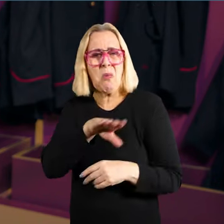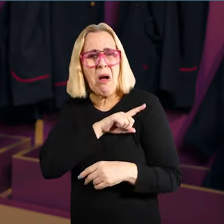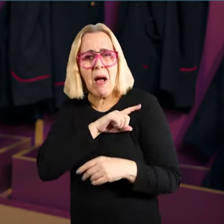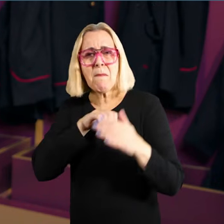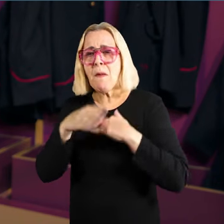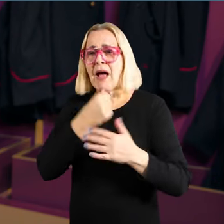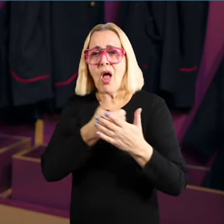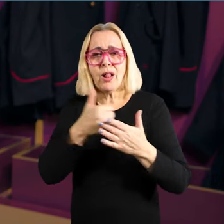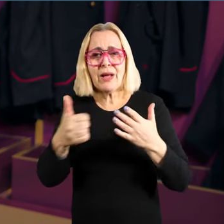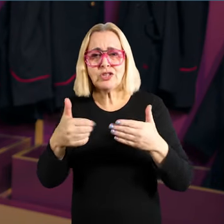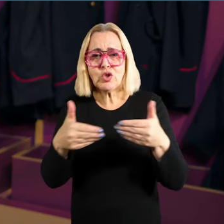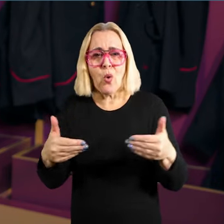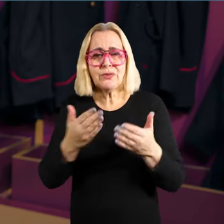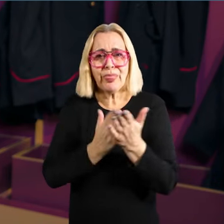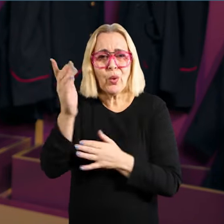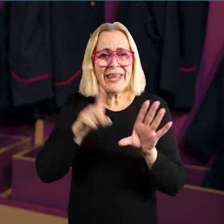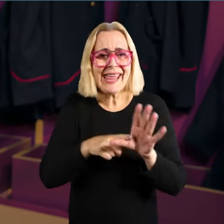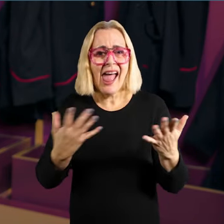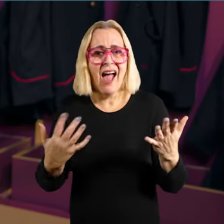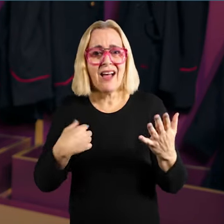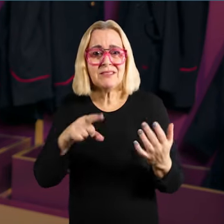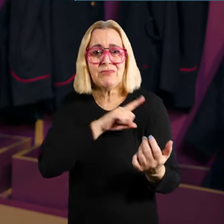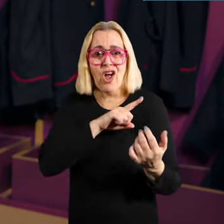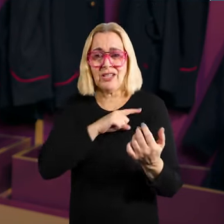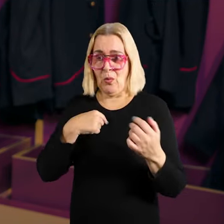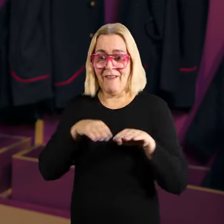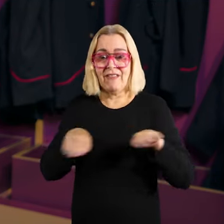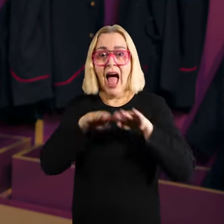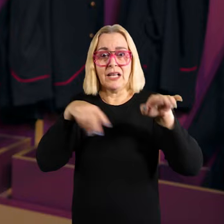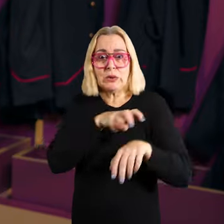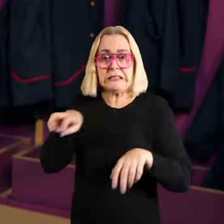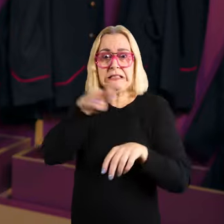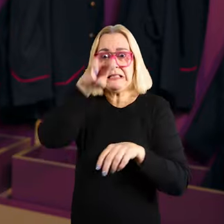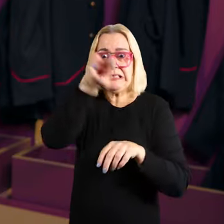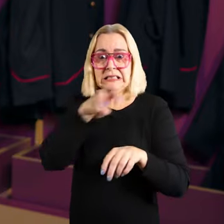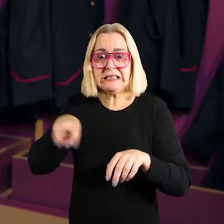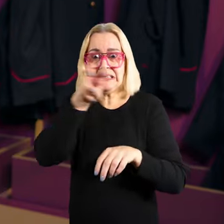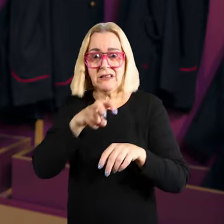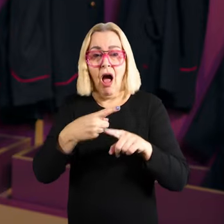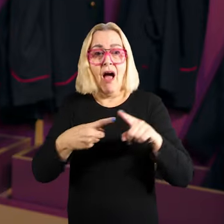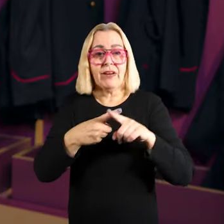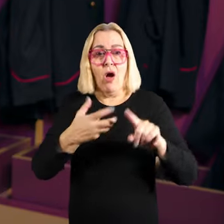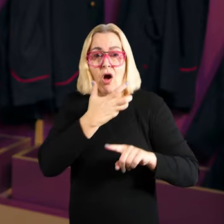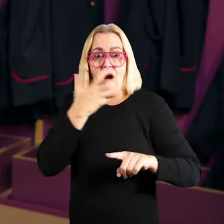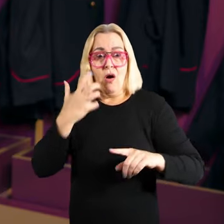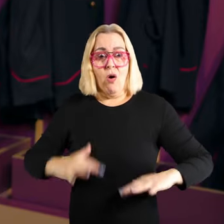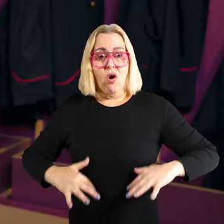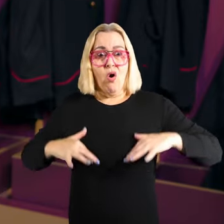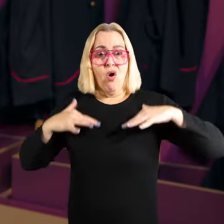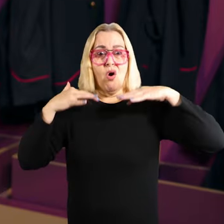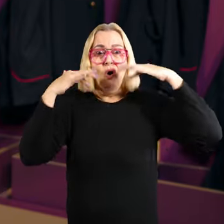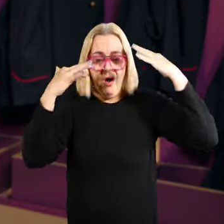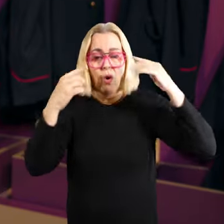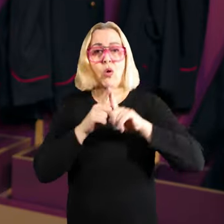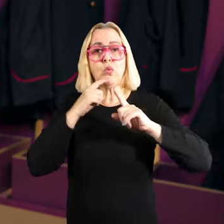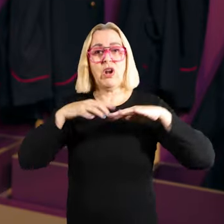"Oh, why do postmen always wear shorts all year round?" And I said, "It's because when we're in and out of blocks of flats after half an hour of